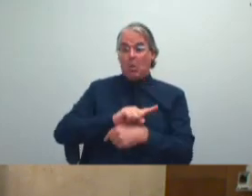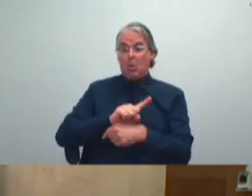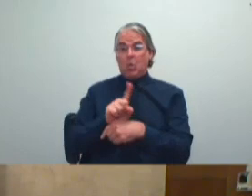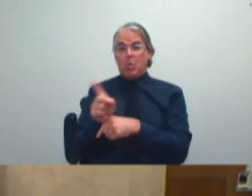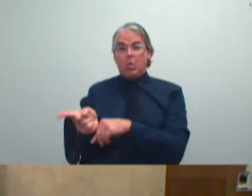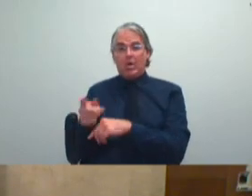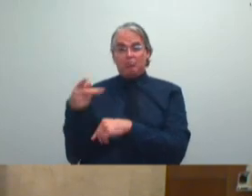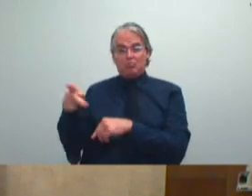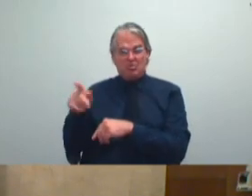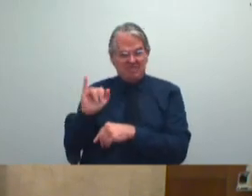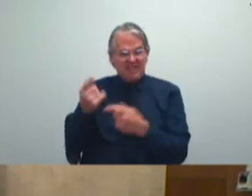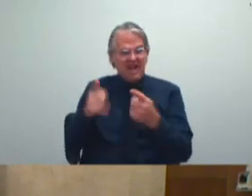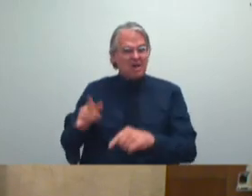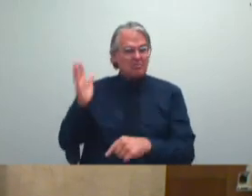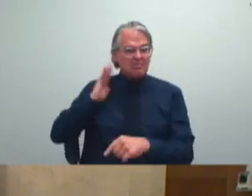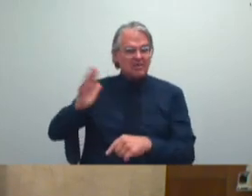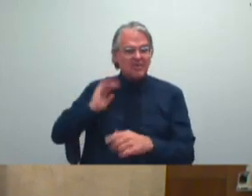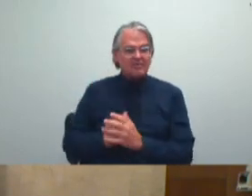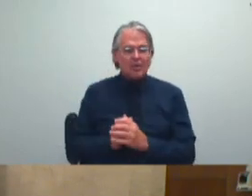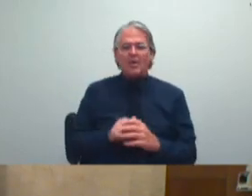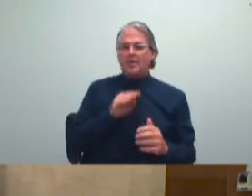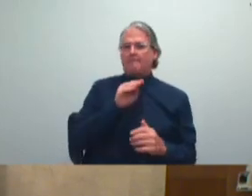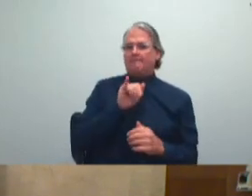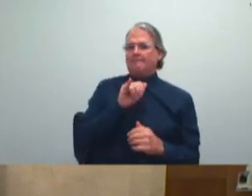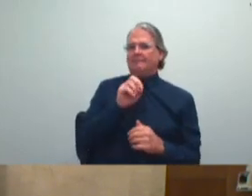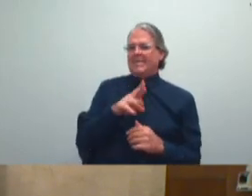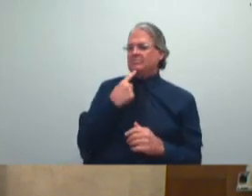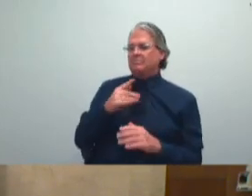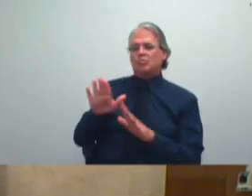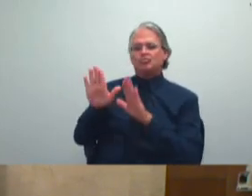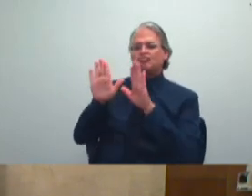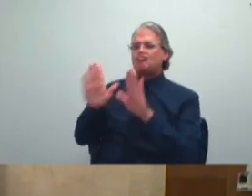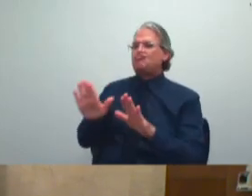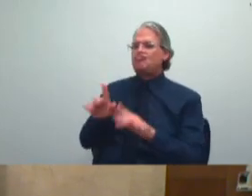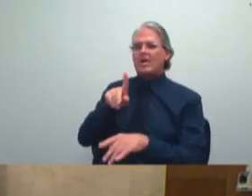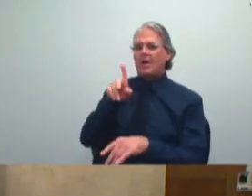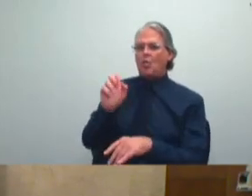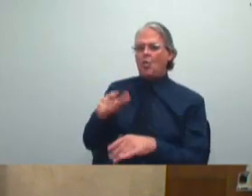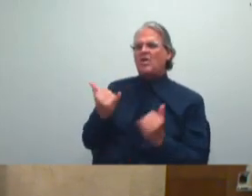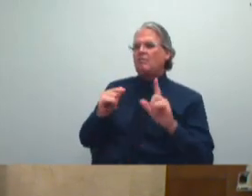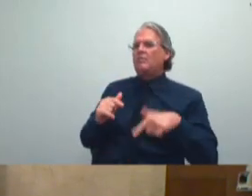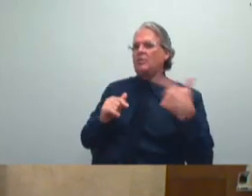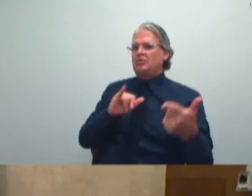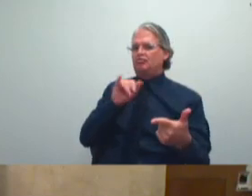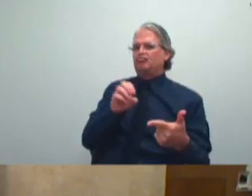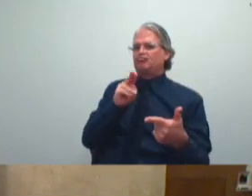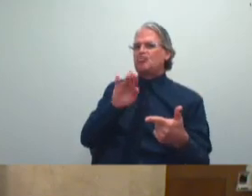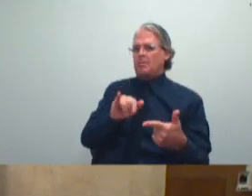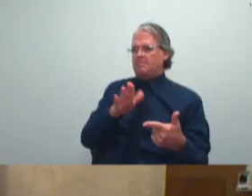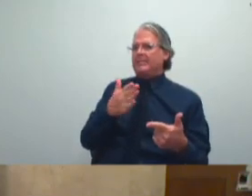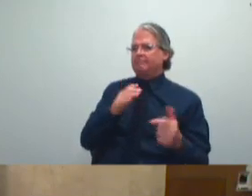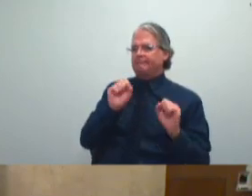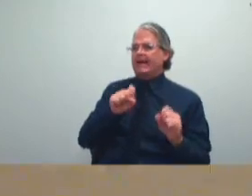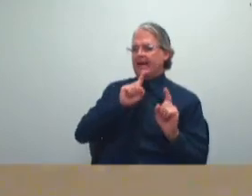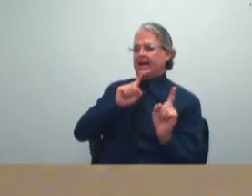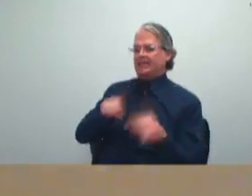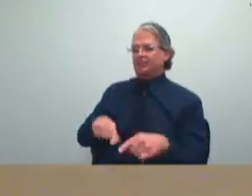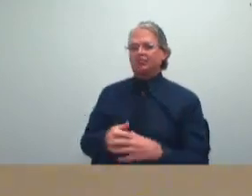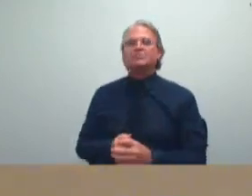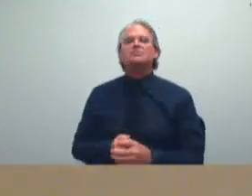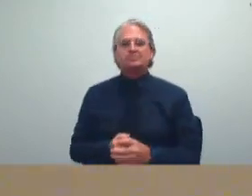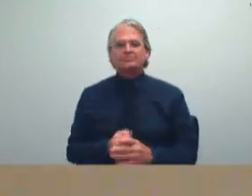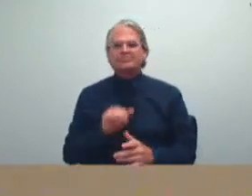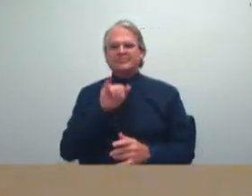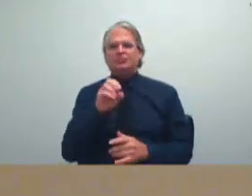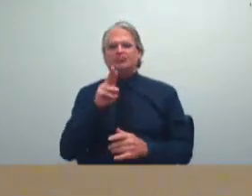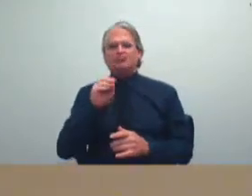because we've talked about this before. Absolutely, Ben. Yeah, great question. We have run it back as far as we can. I think I'm able to